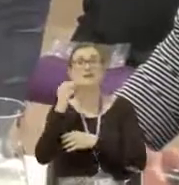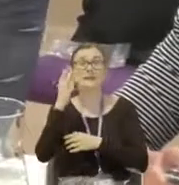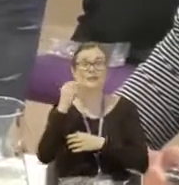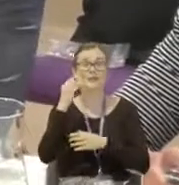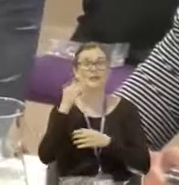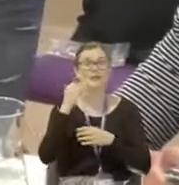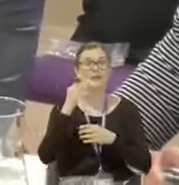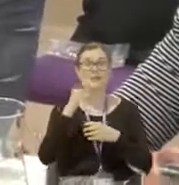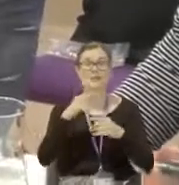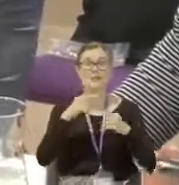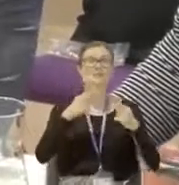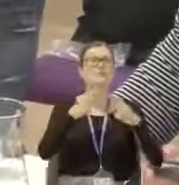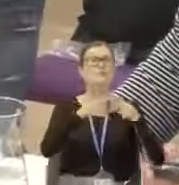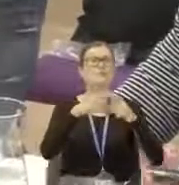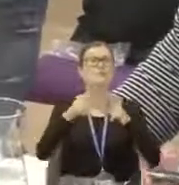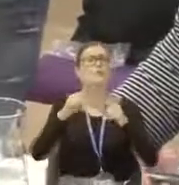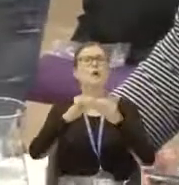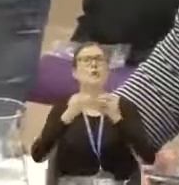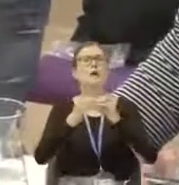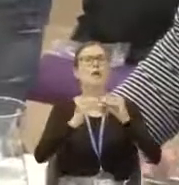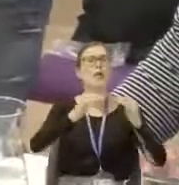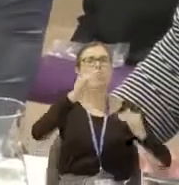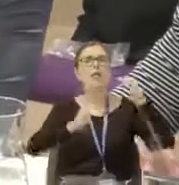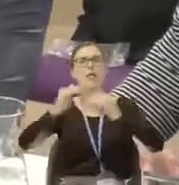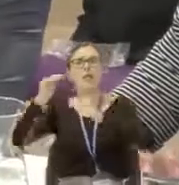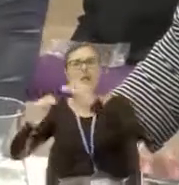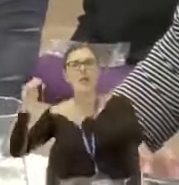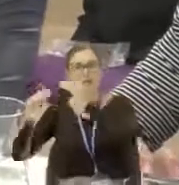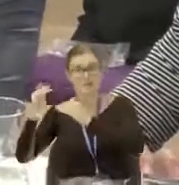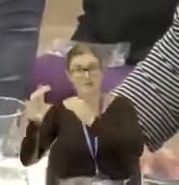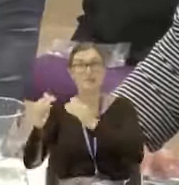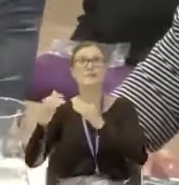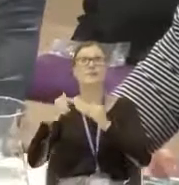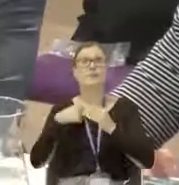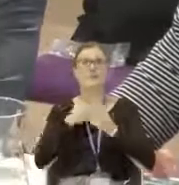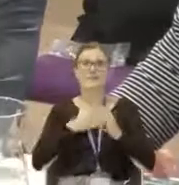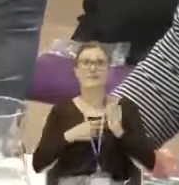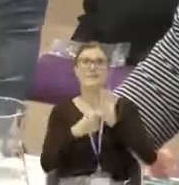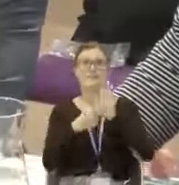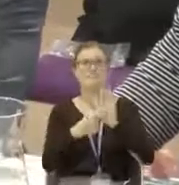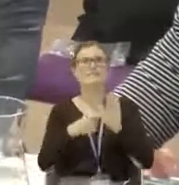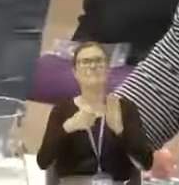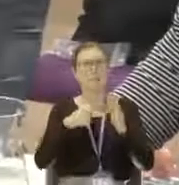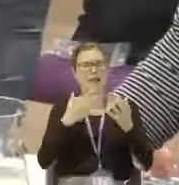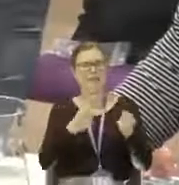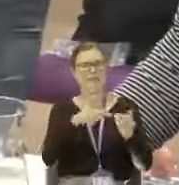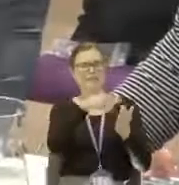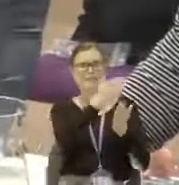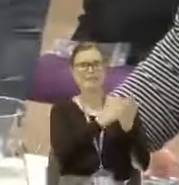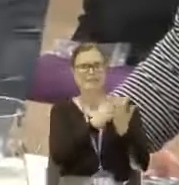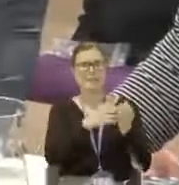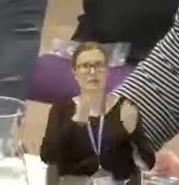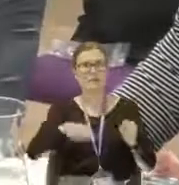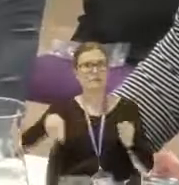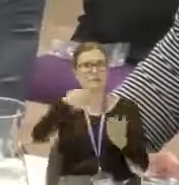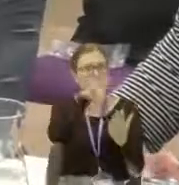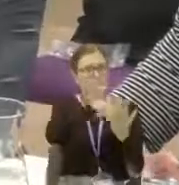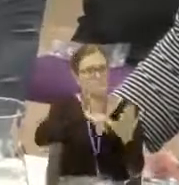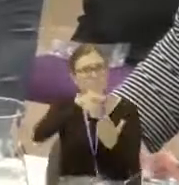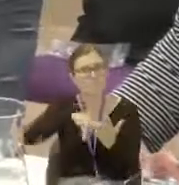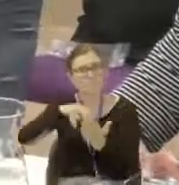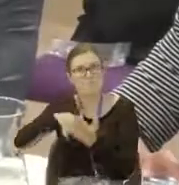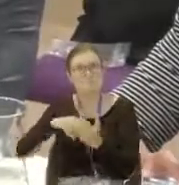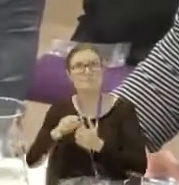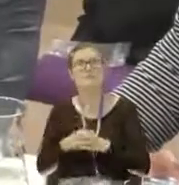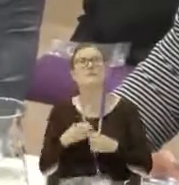on the website, in the UCLG website. I would like to finish by saying that collaborative, participatory, and action-oriented